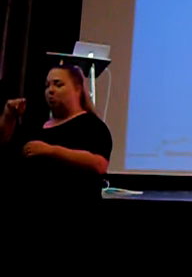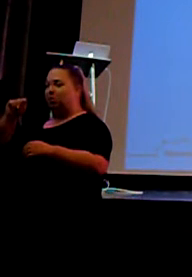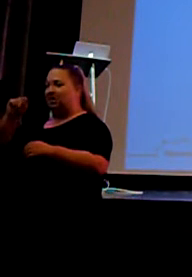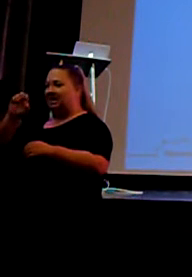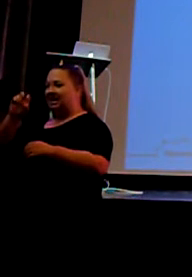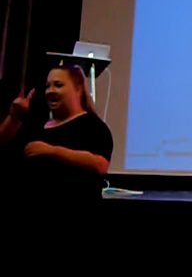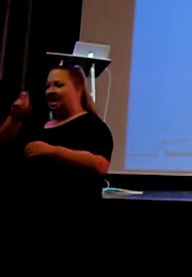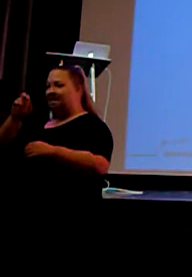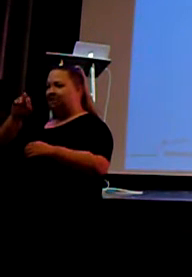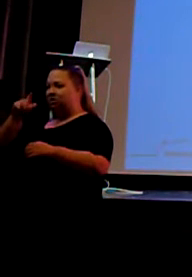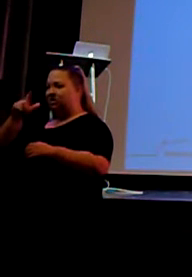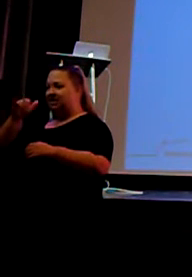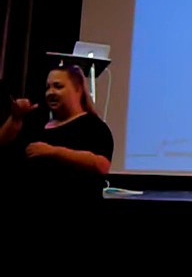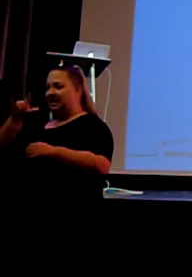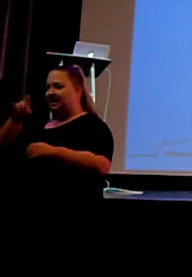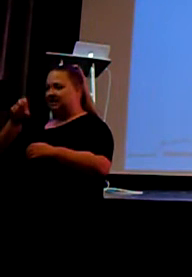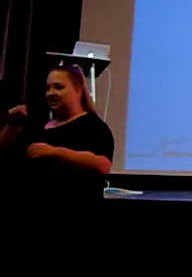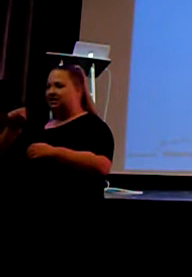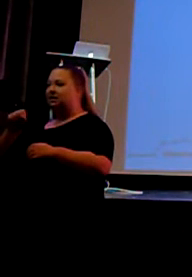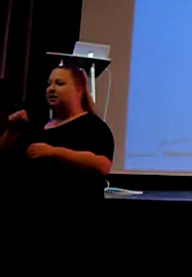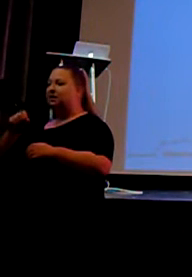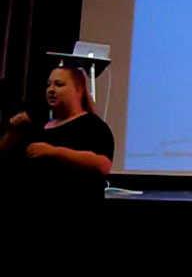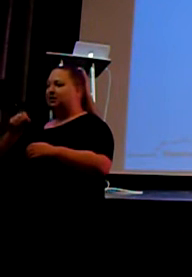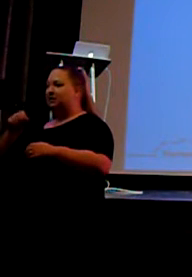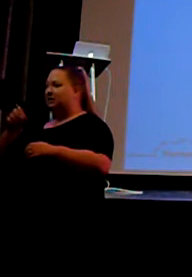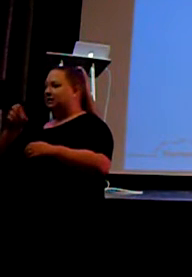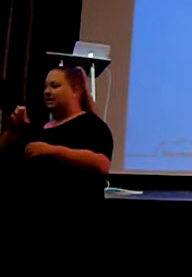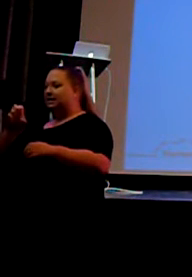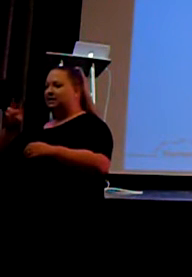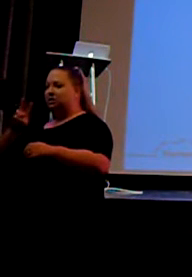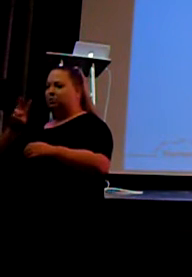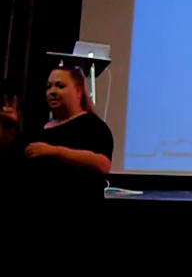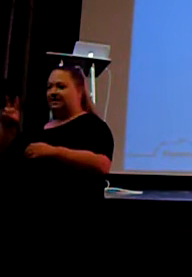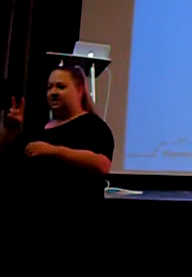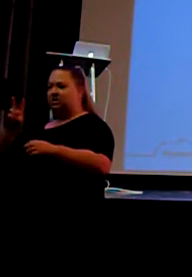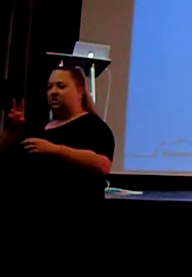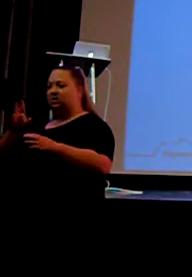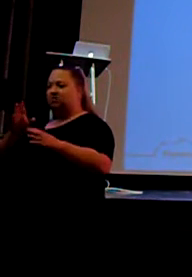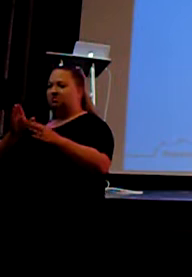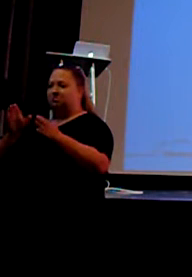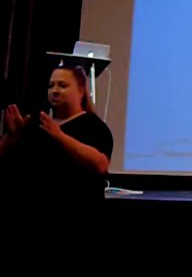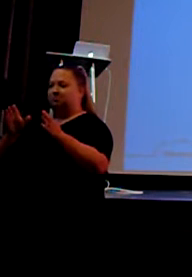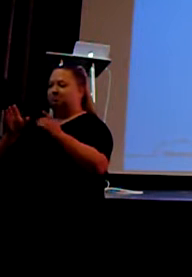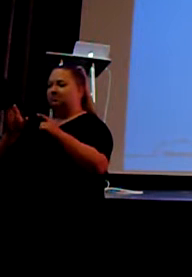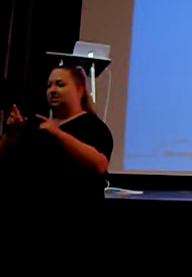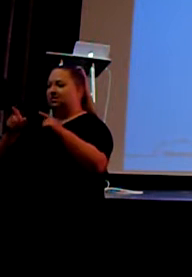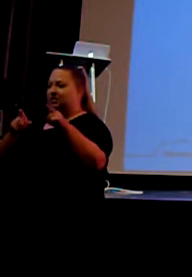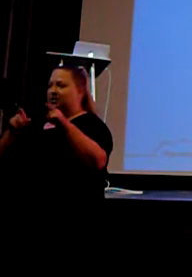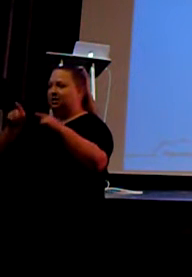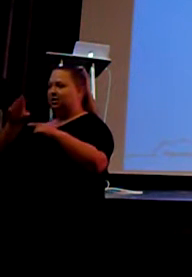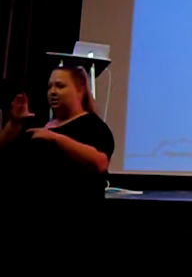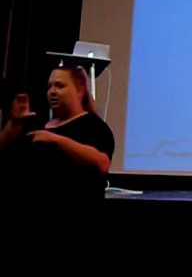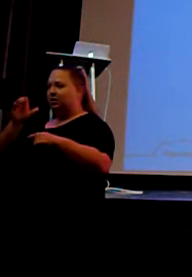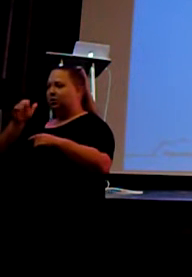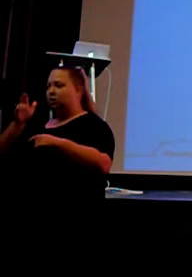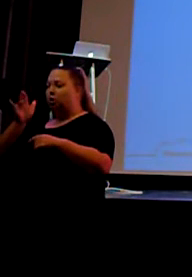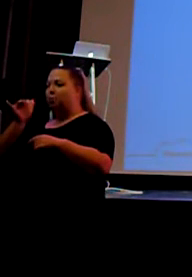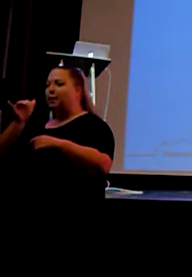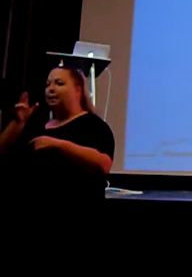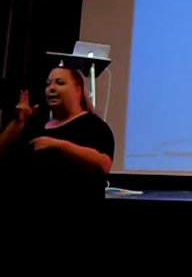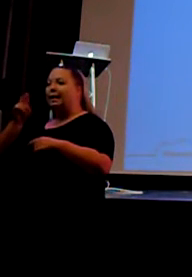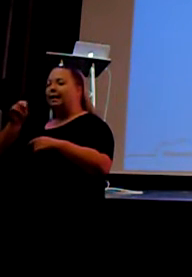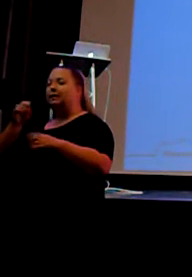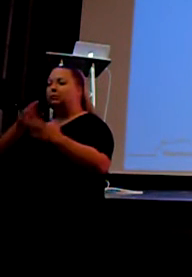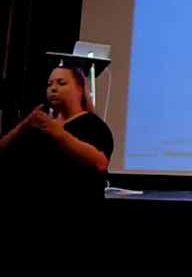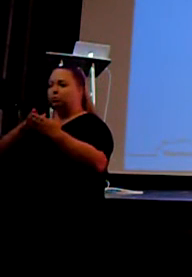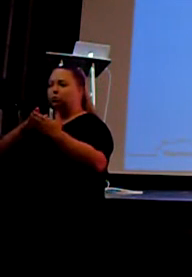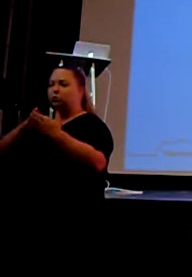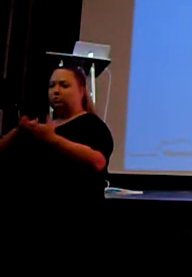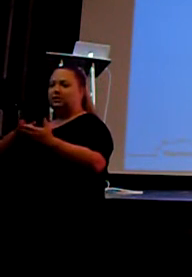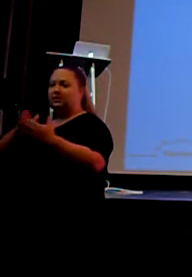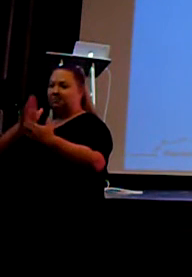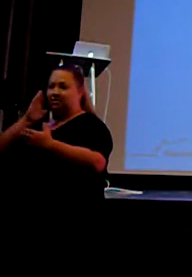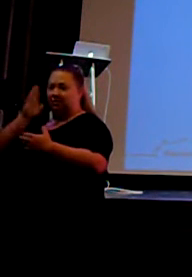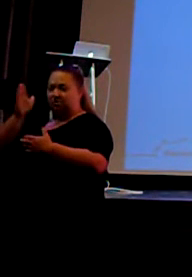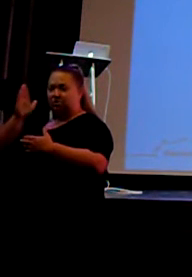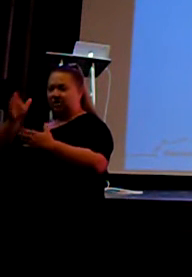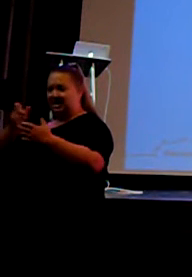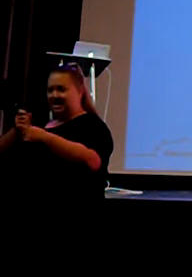different configurations, but East and Western Caribbean cruises for the foreseeable future. Next year,